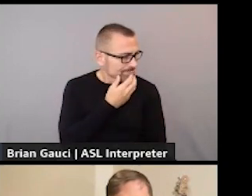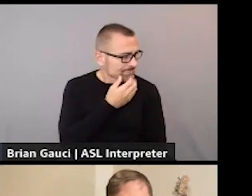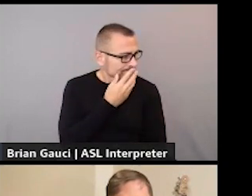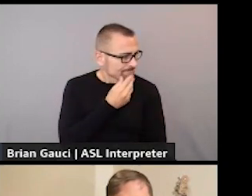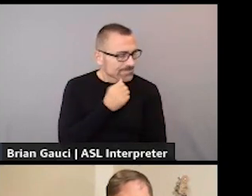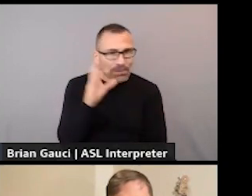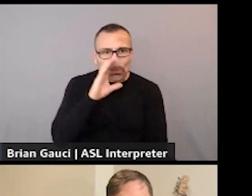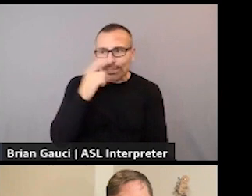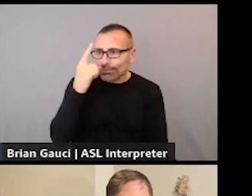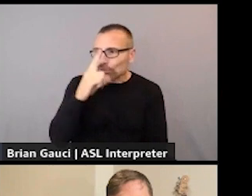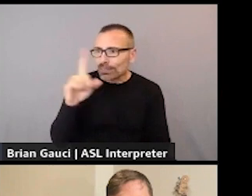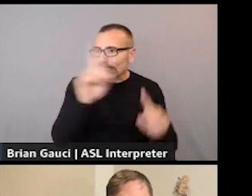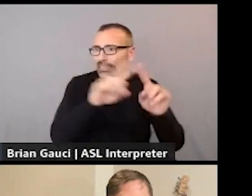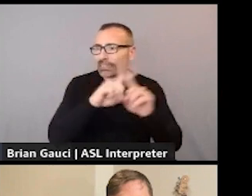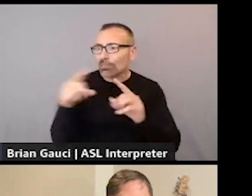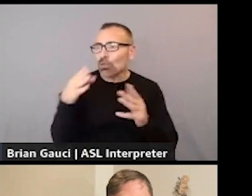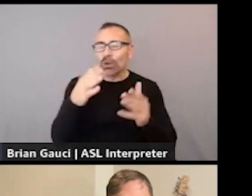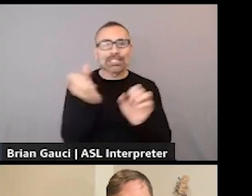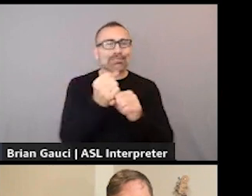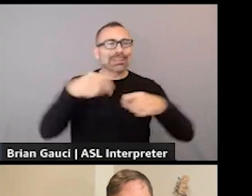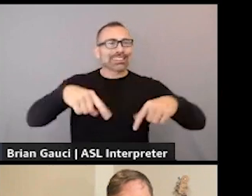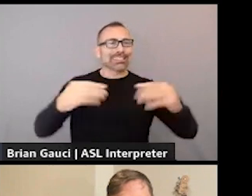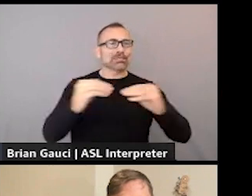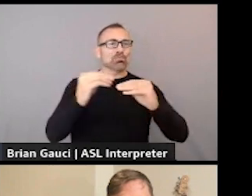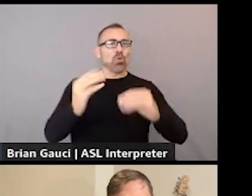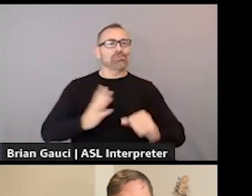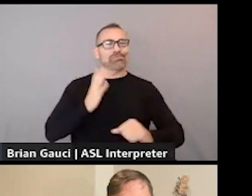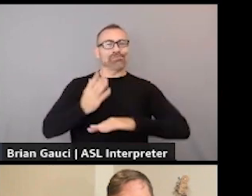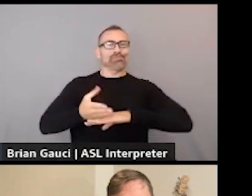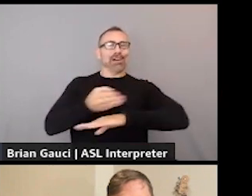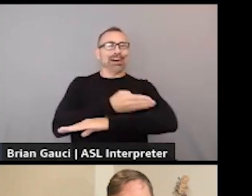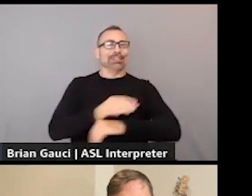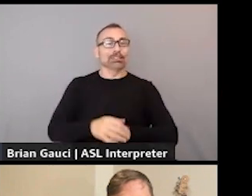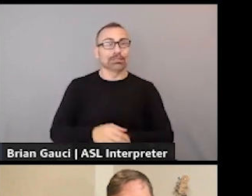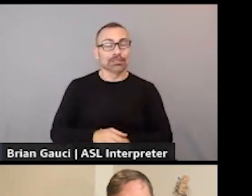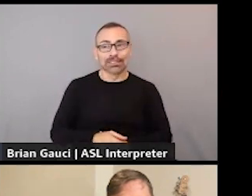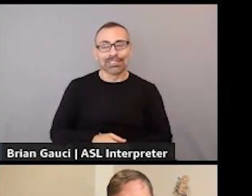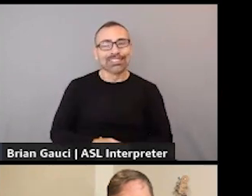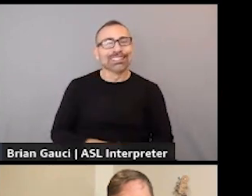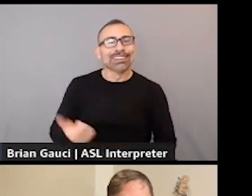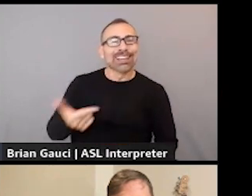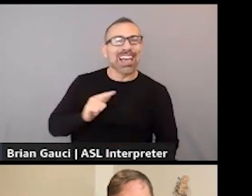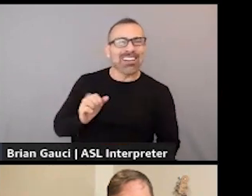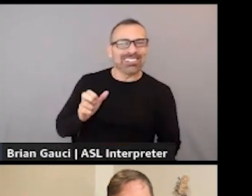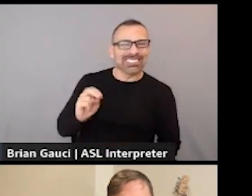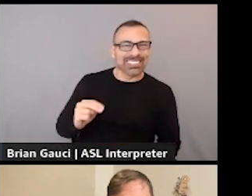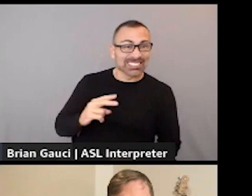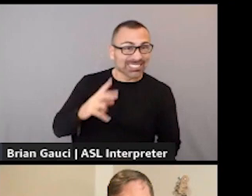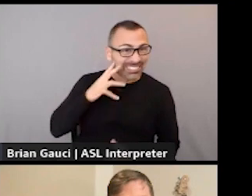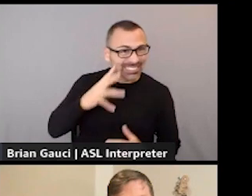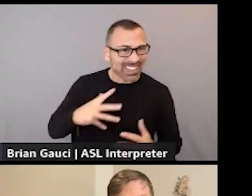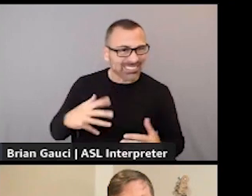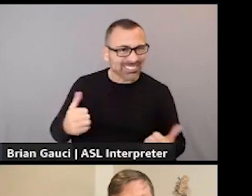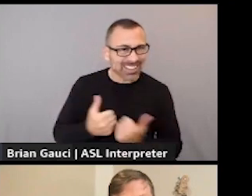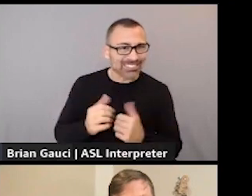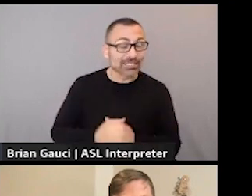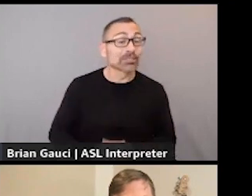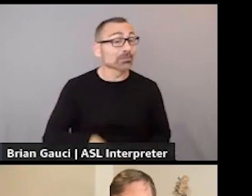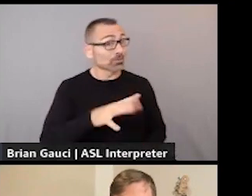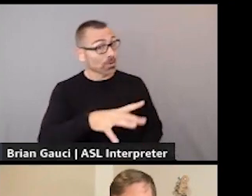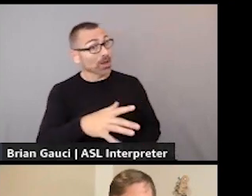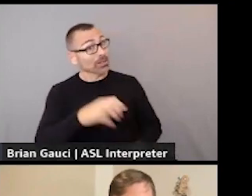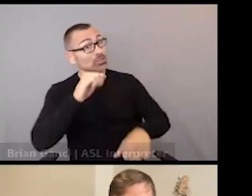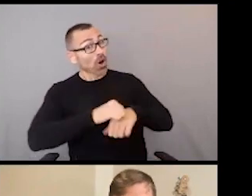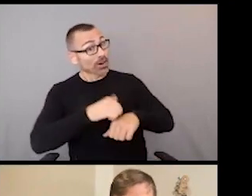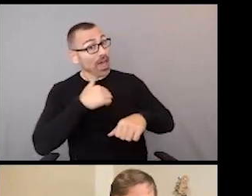shop. It sounds challenging. It's really hard to be the CEO and the sole developer at the same time. Yeah. Shout out to